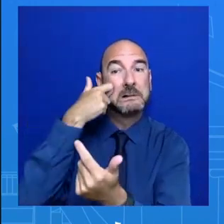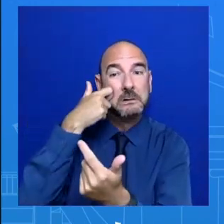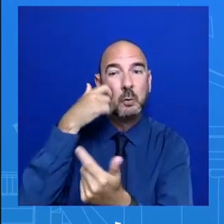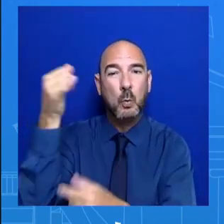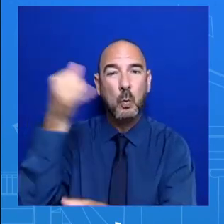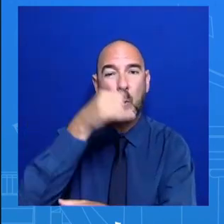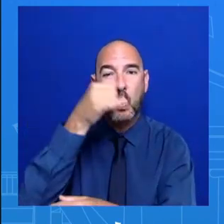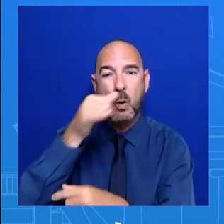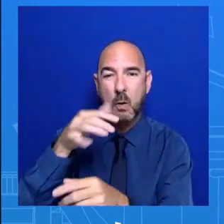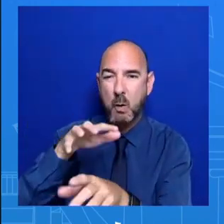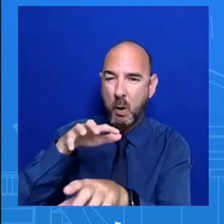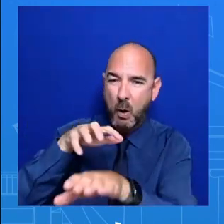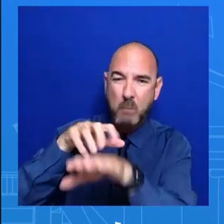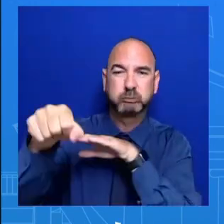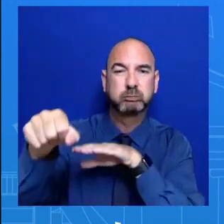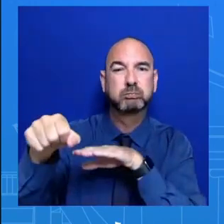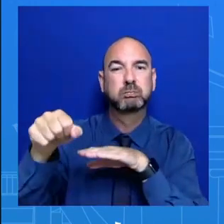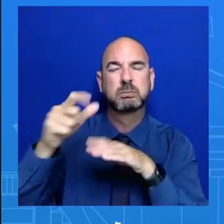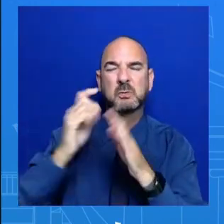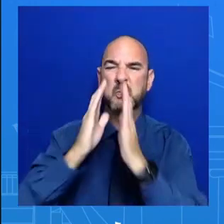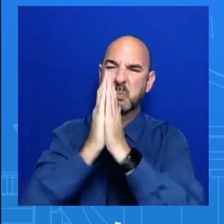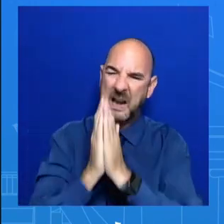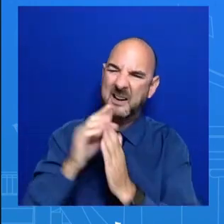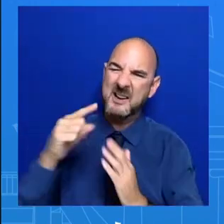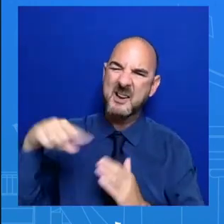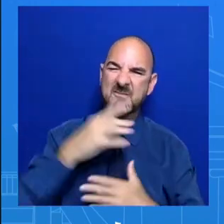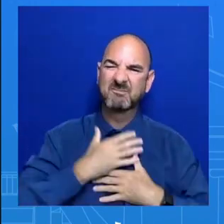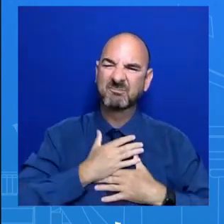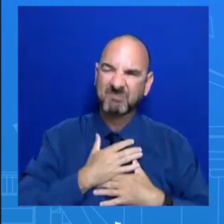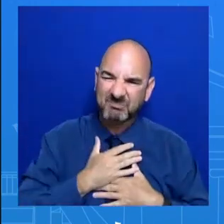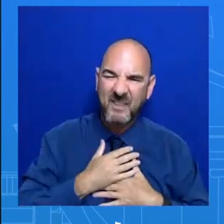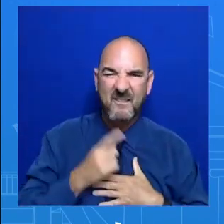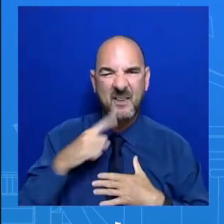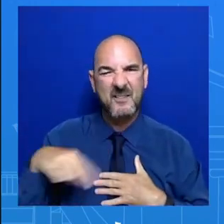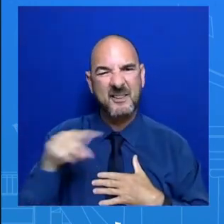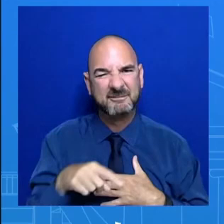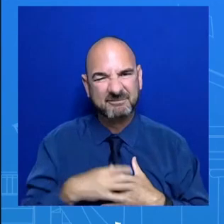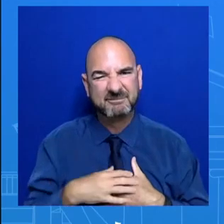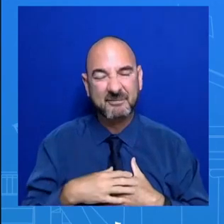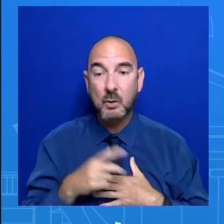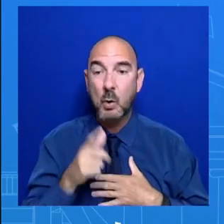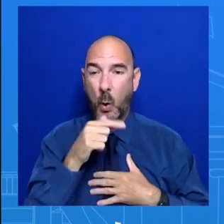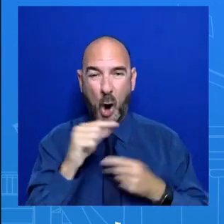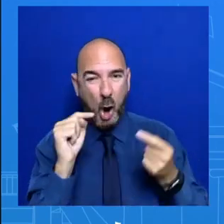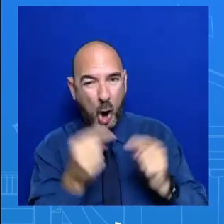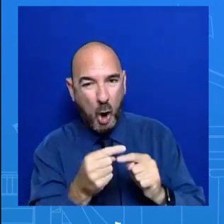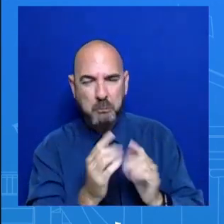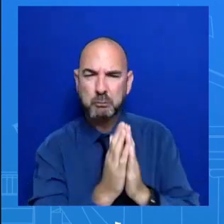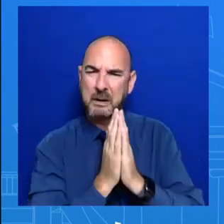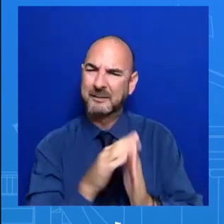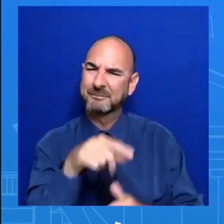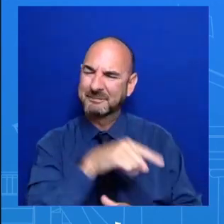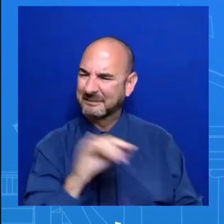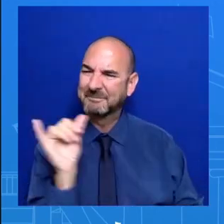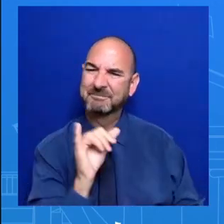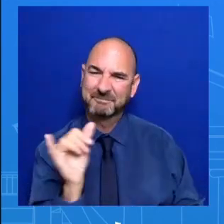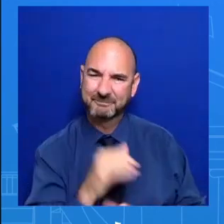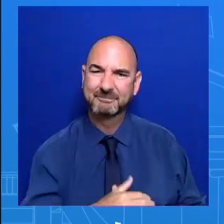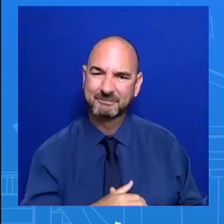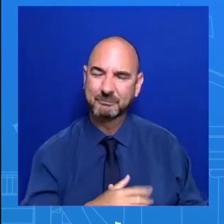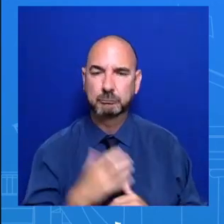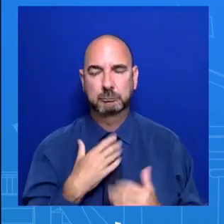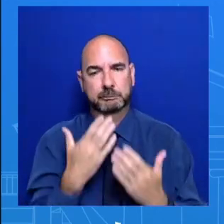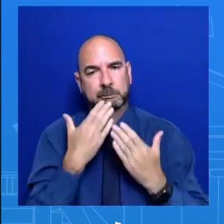a speedy recovery to those who were injured. The administration is deeply grateful for first responders who jumped into action to save